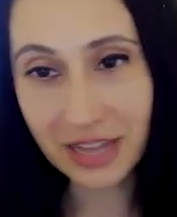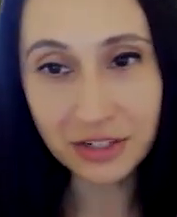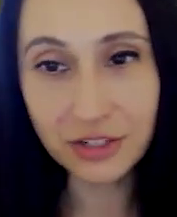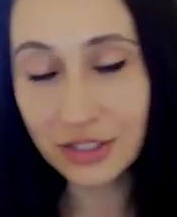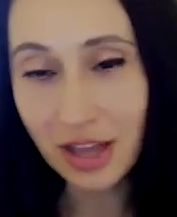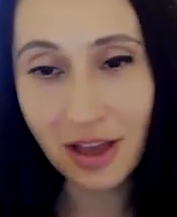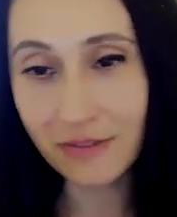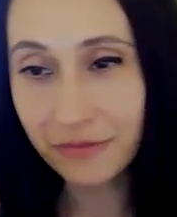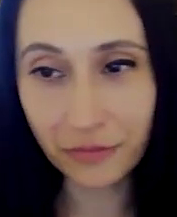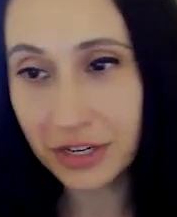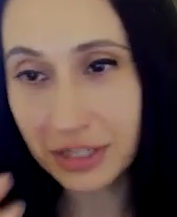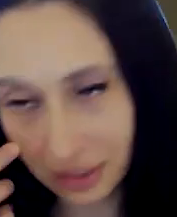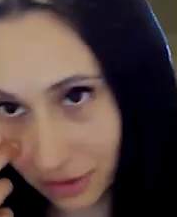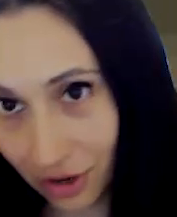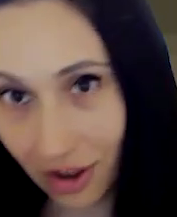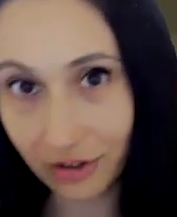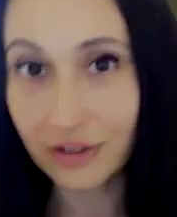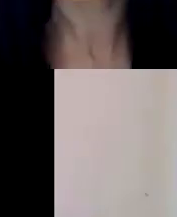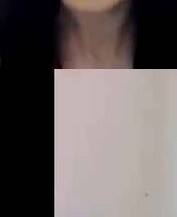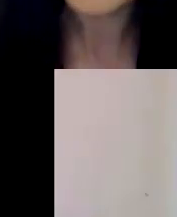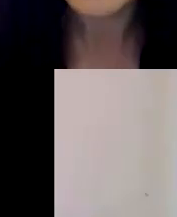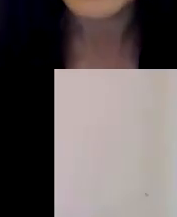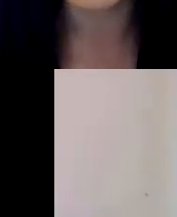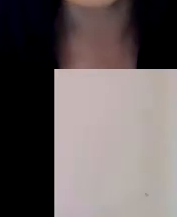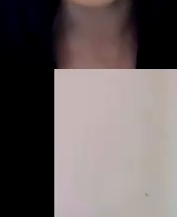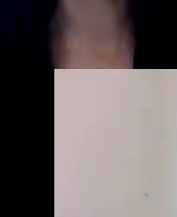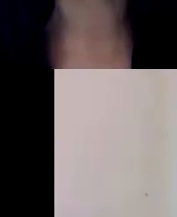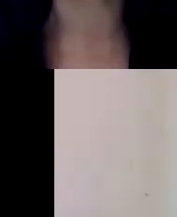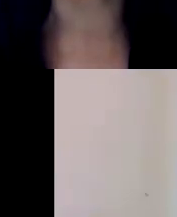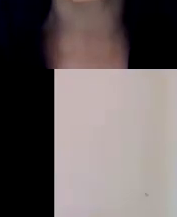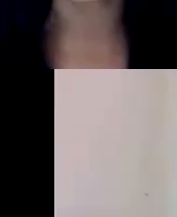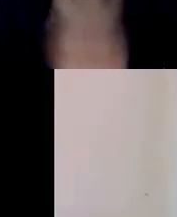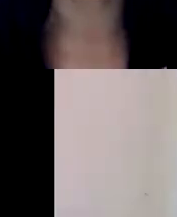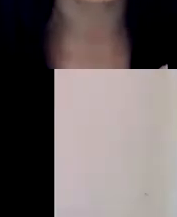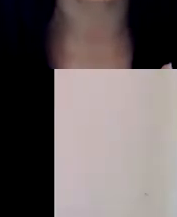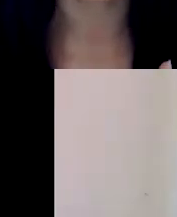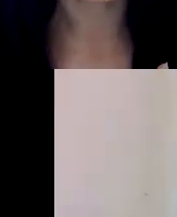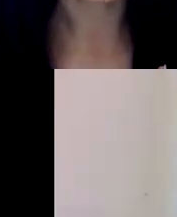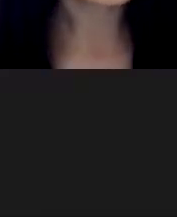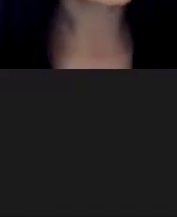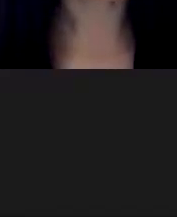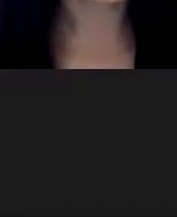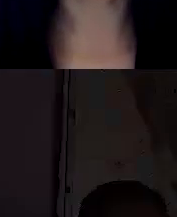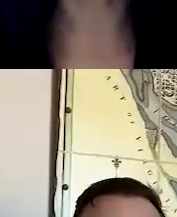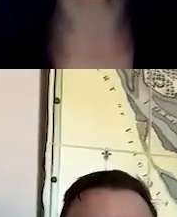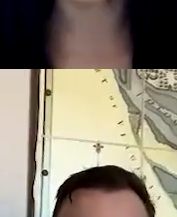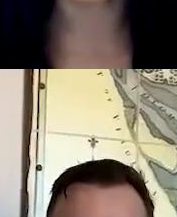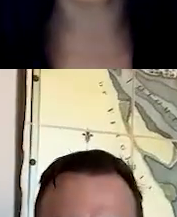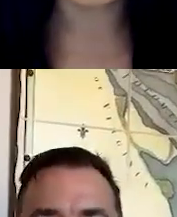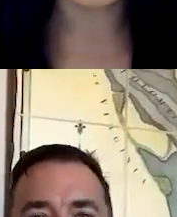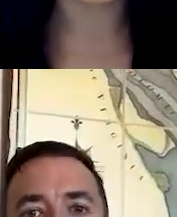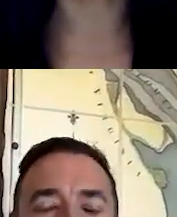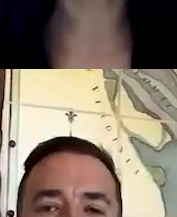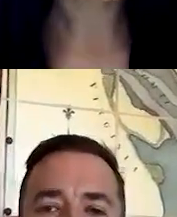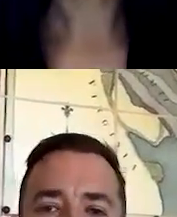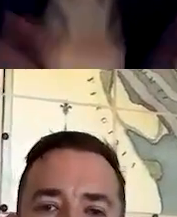the presenters, feel free to turn on your videos if you would like, so that we can kind of move